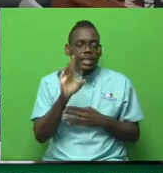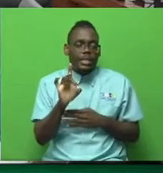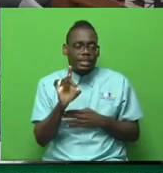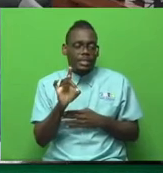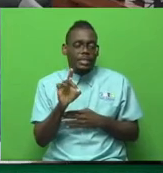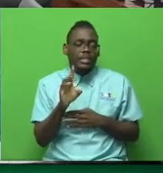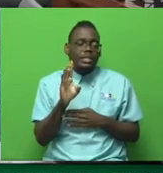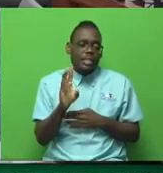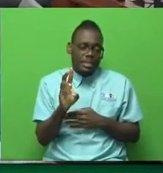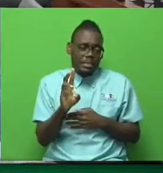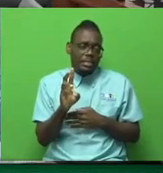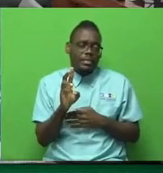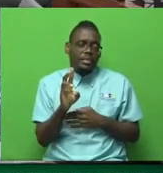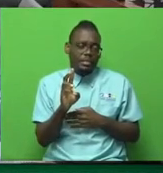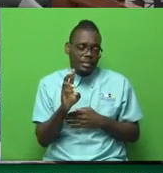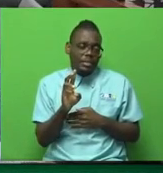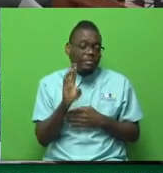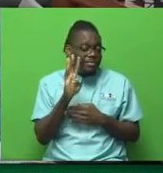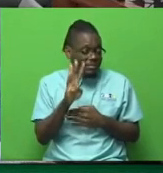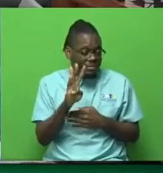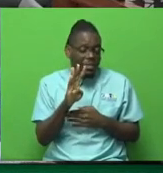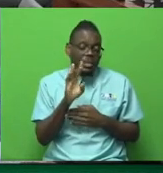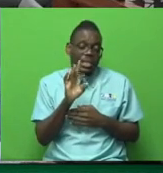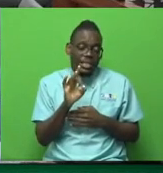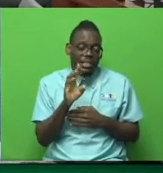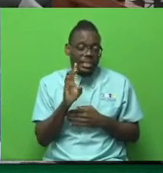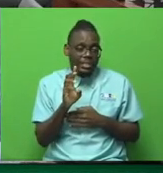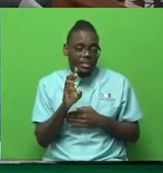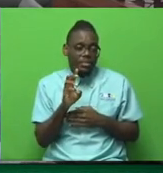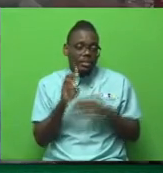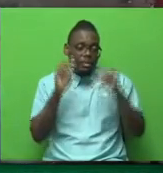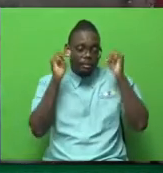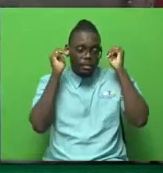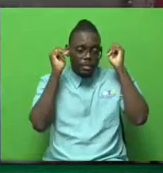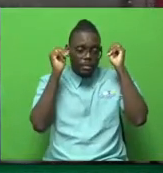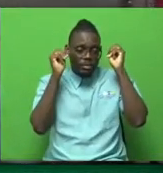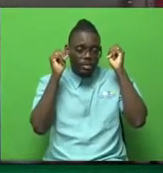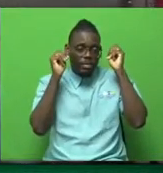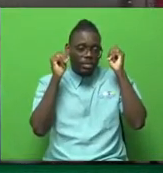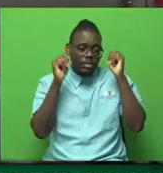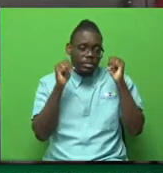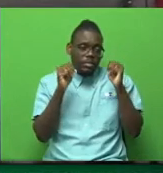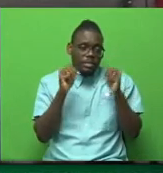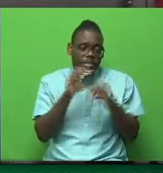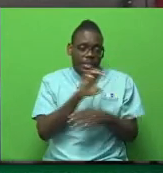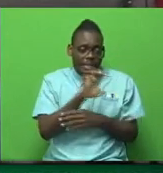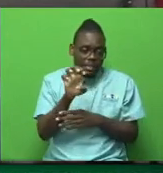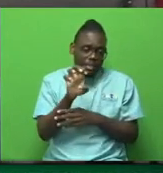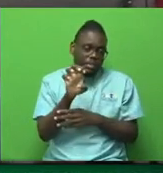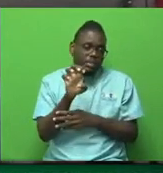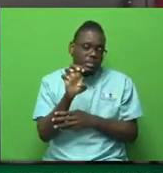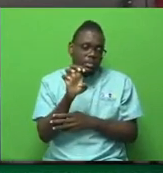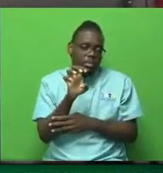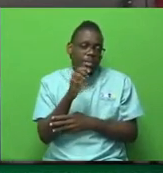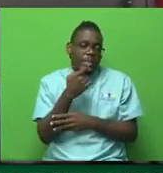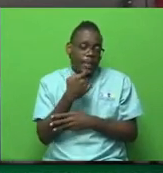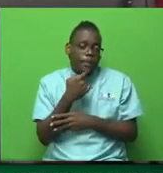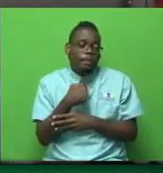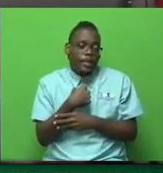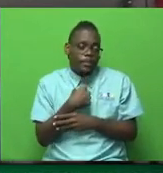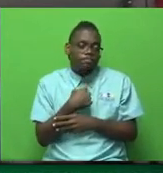East was clear to state that it was his personal opinion the member there is okay all